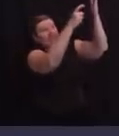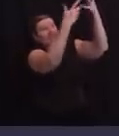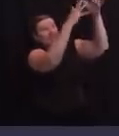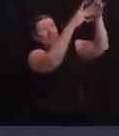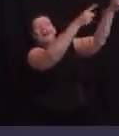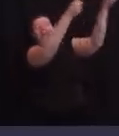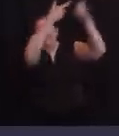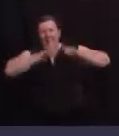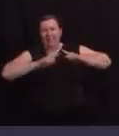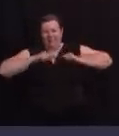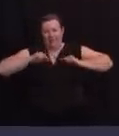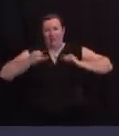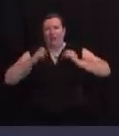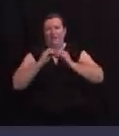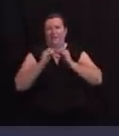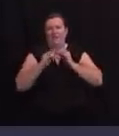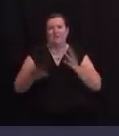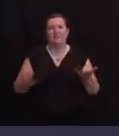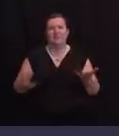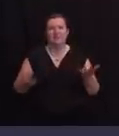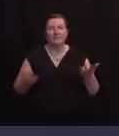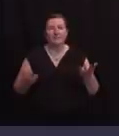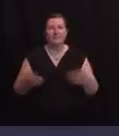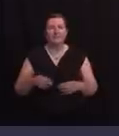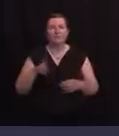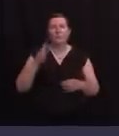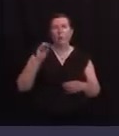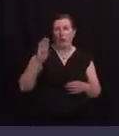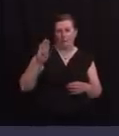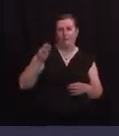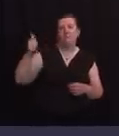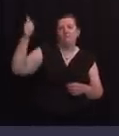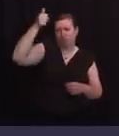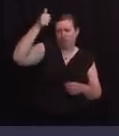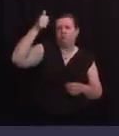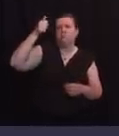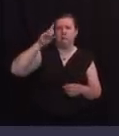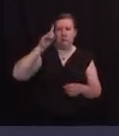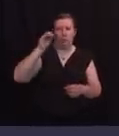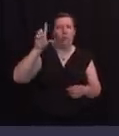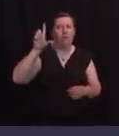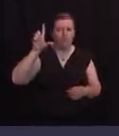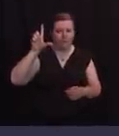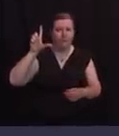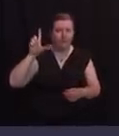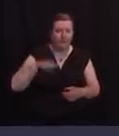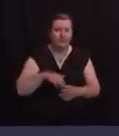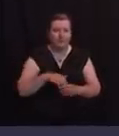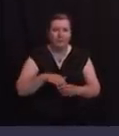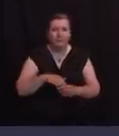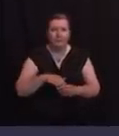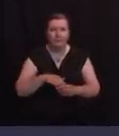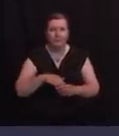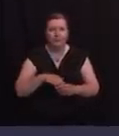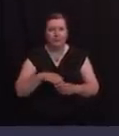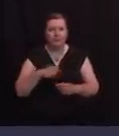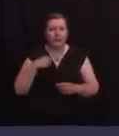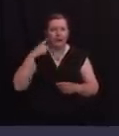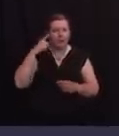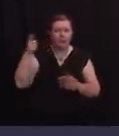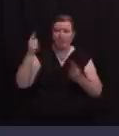we're in a partnership, I would even call it a pilot, with the federal government, and I think that reality may well change. I think one of the